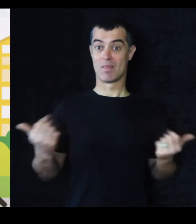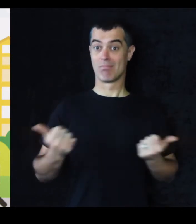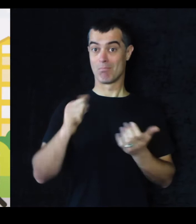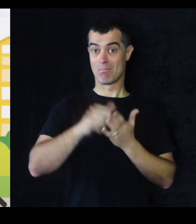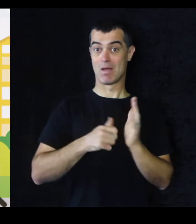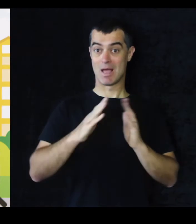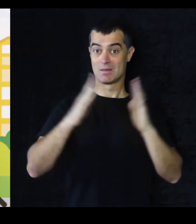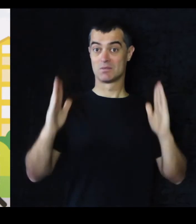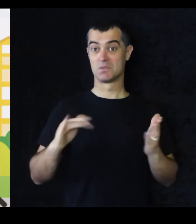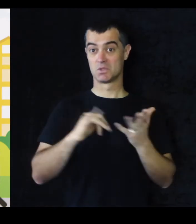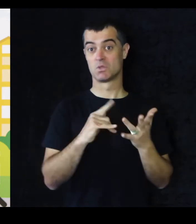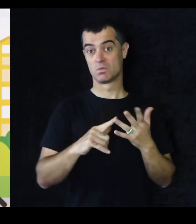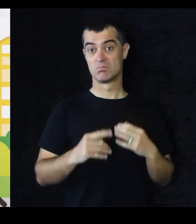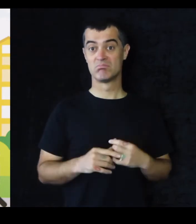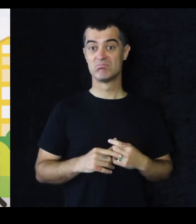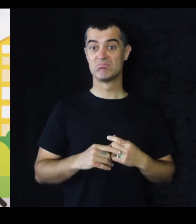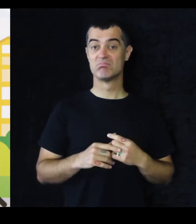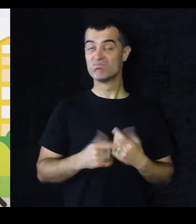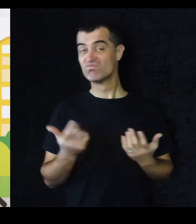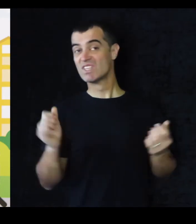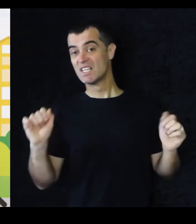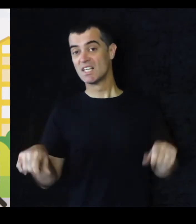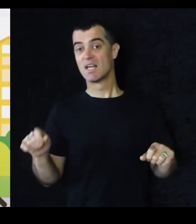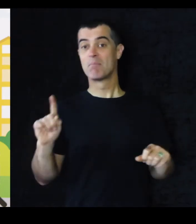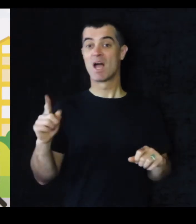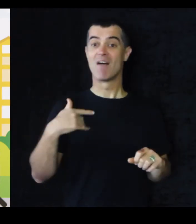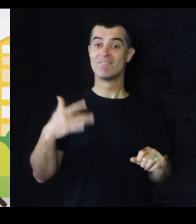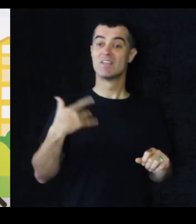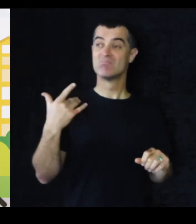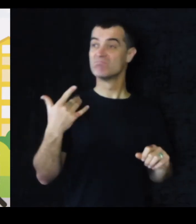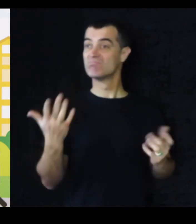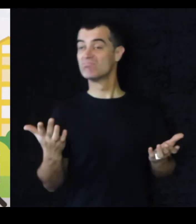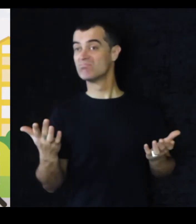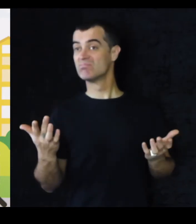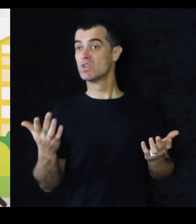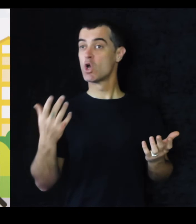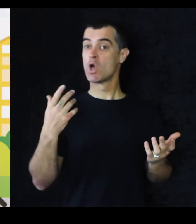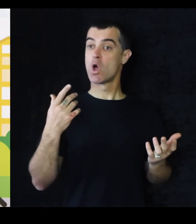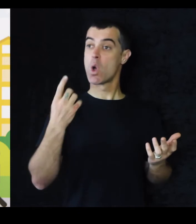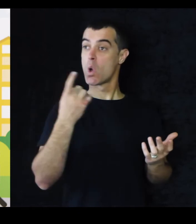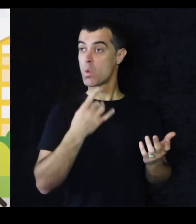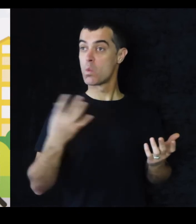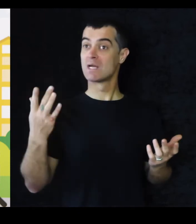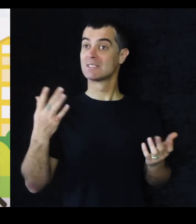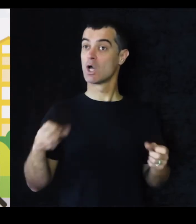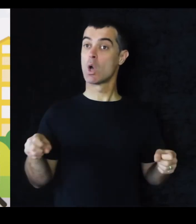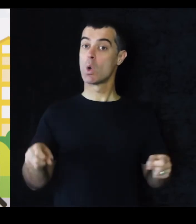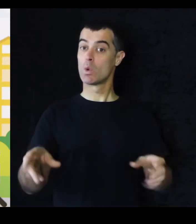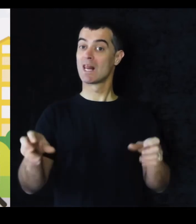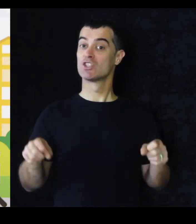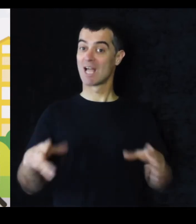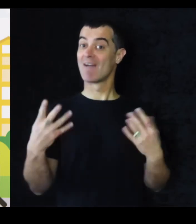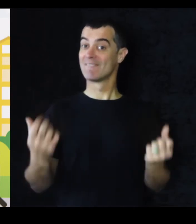to buy a house, so yeah, but I think, as soon as you do get in a wheelchair,